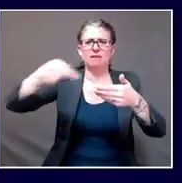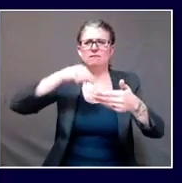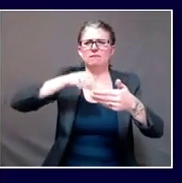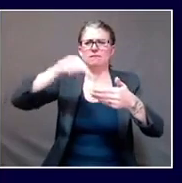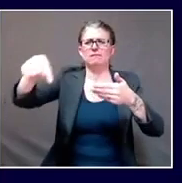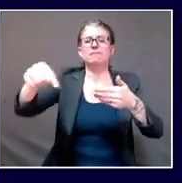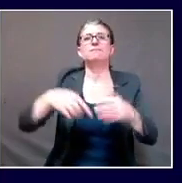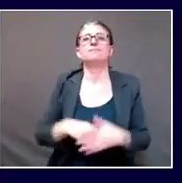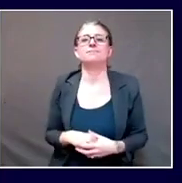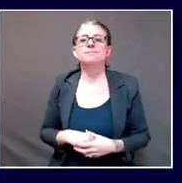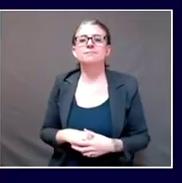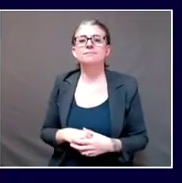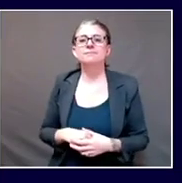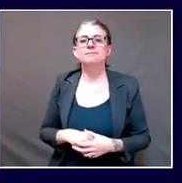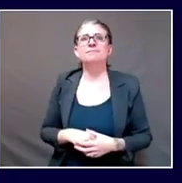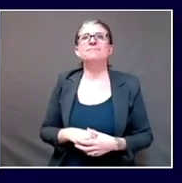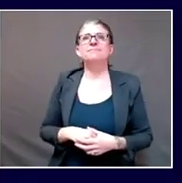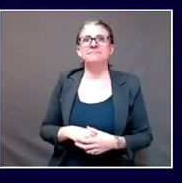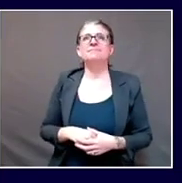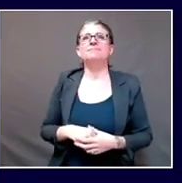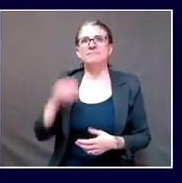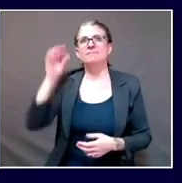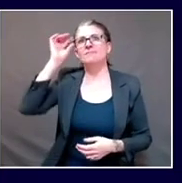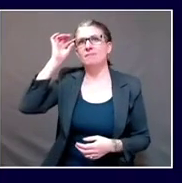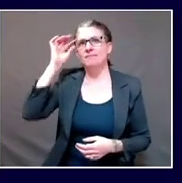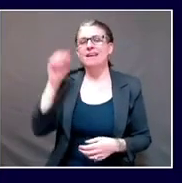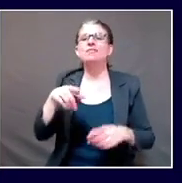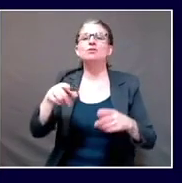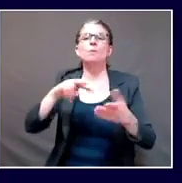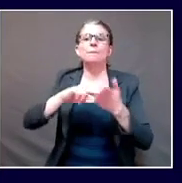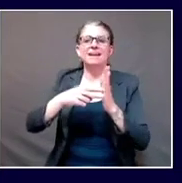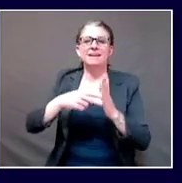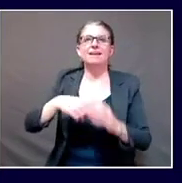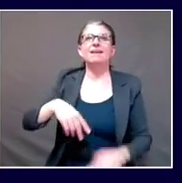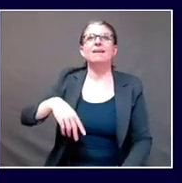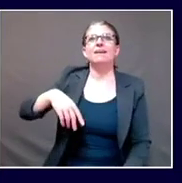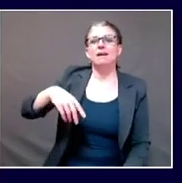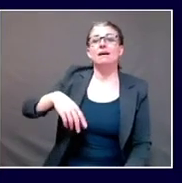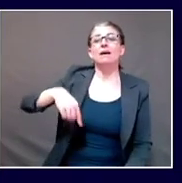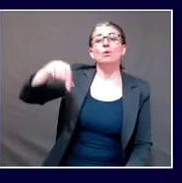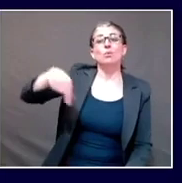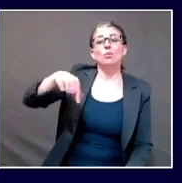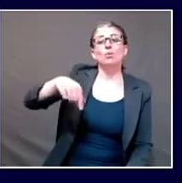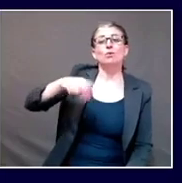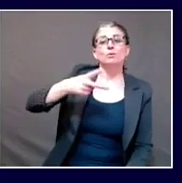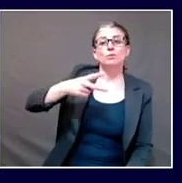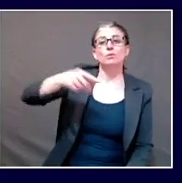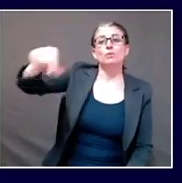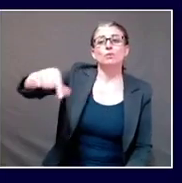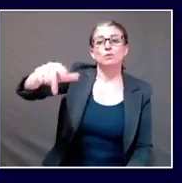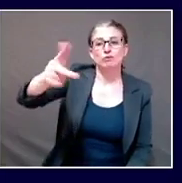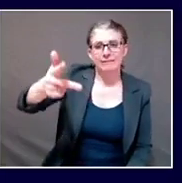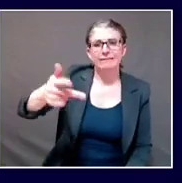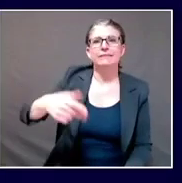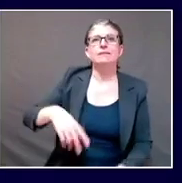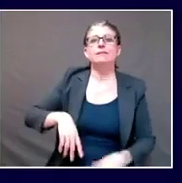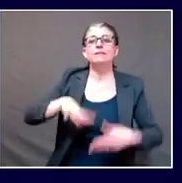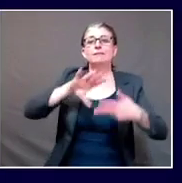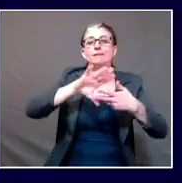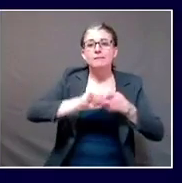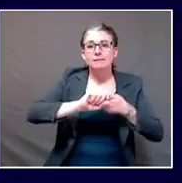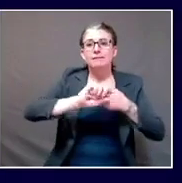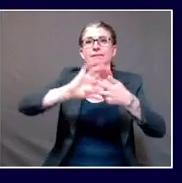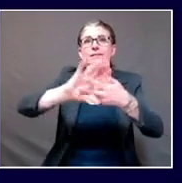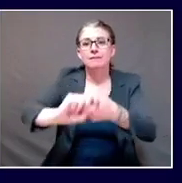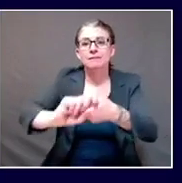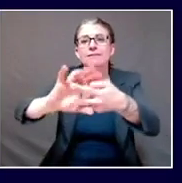we have been briefed out on by the U.S. CDC. Uh, I'm aware of the reports that you reverend referenced, um, I don't know to what extent those